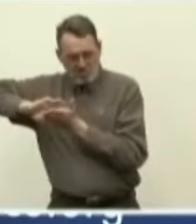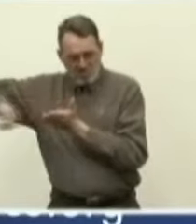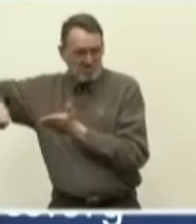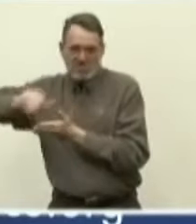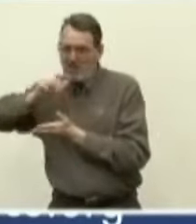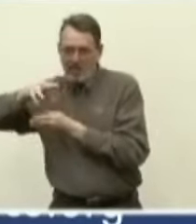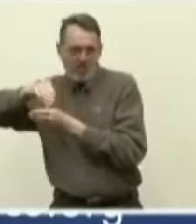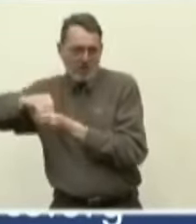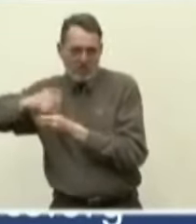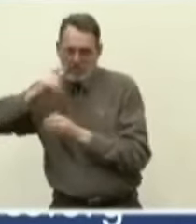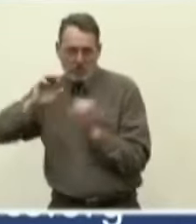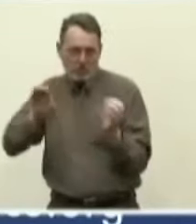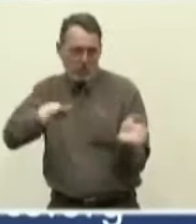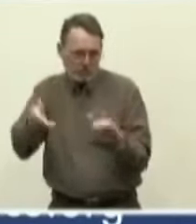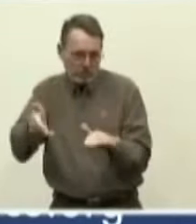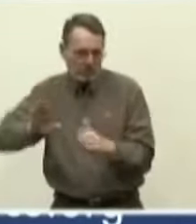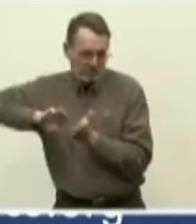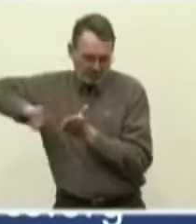incident.